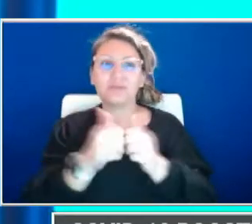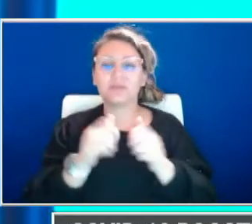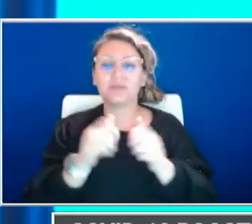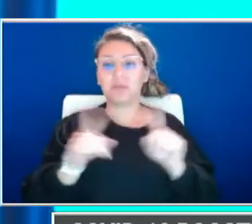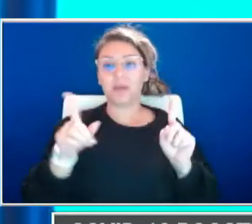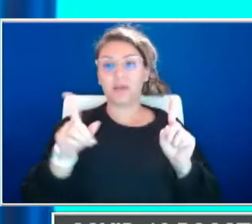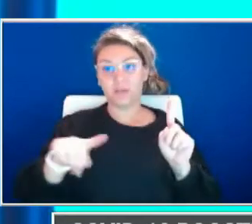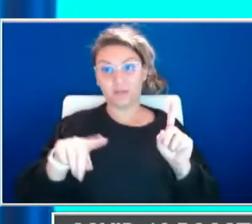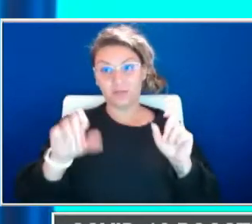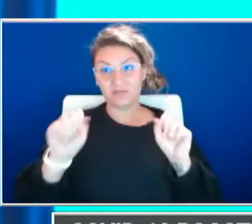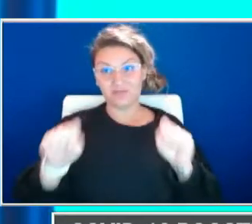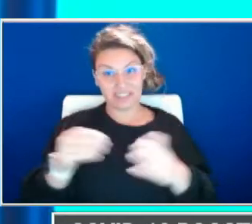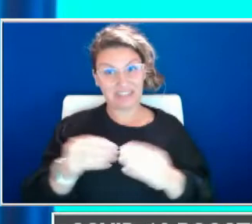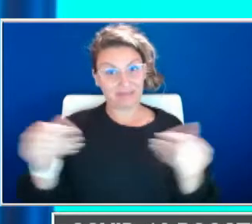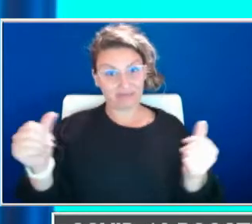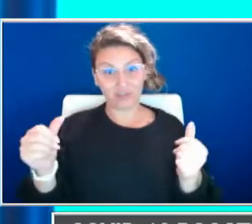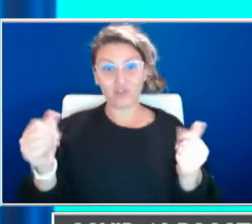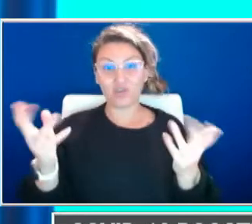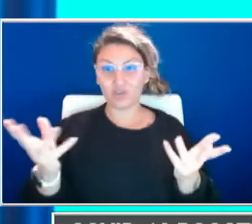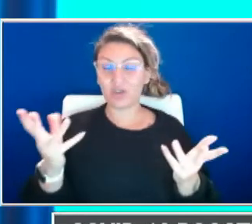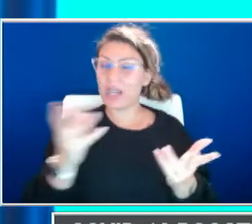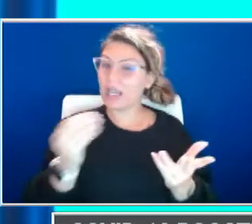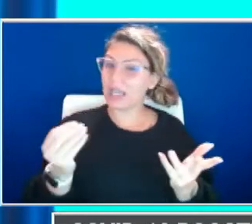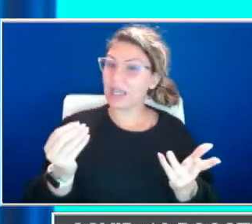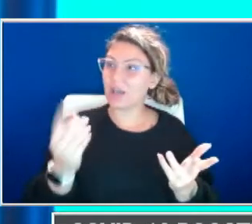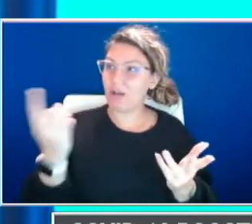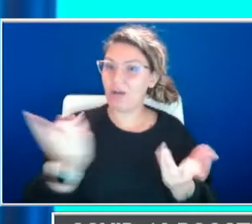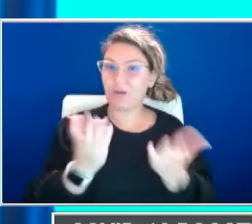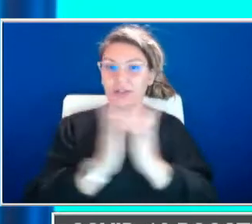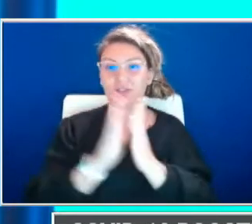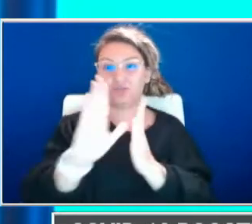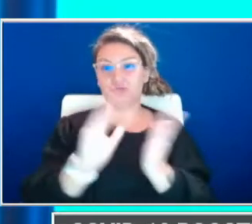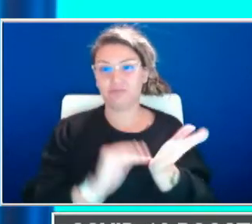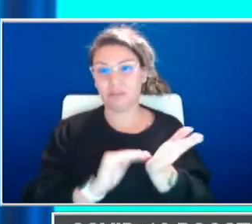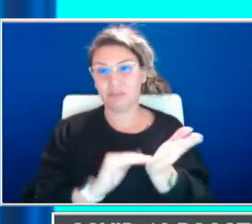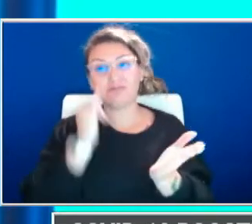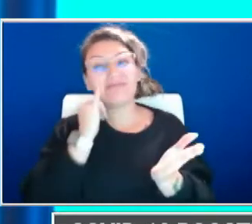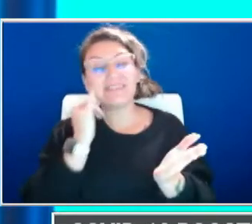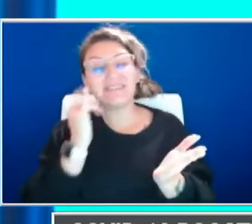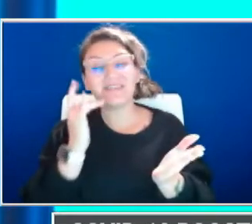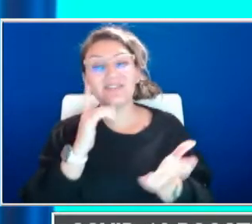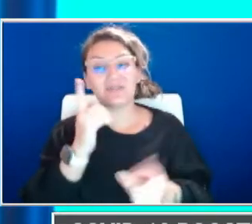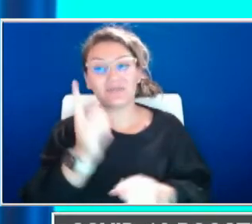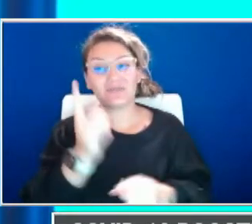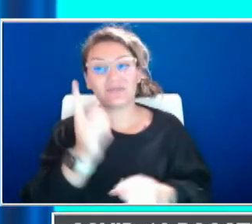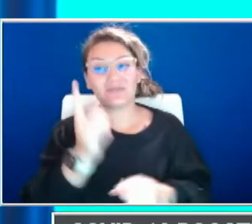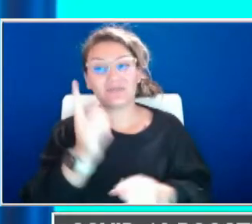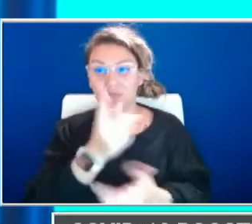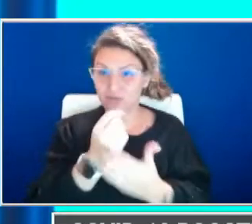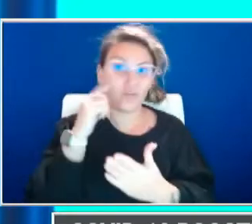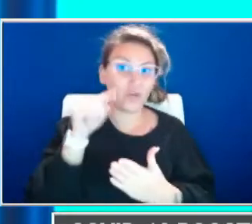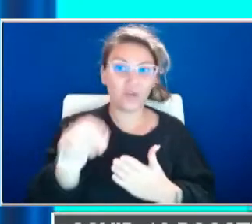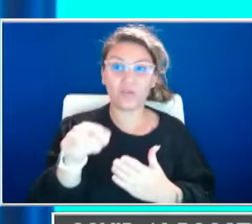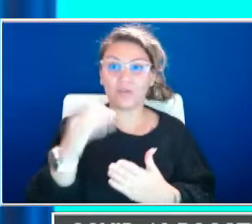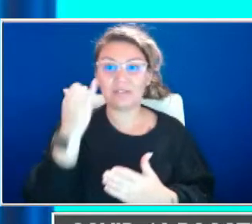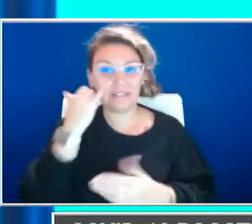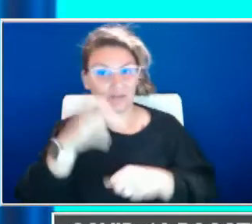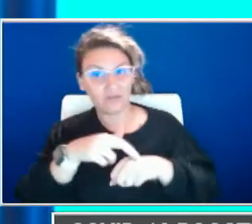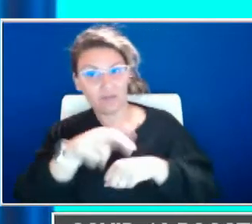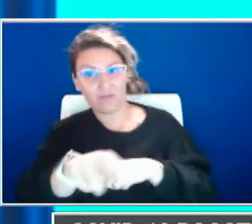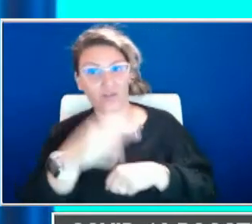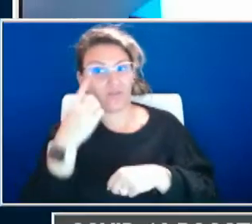curative options, and we should always ask your doctor about whether this would be the right treatment for you, and whether you should be referred for such